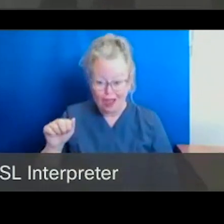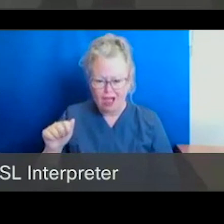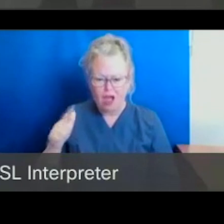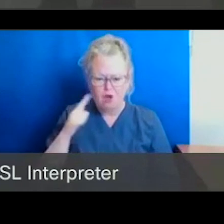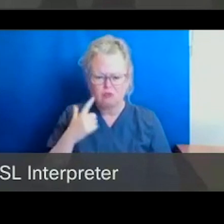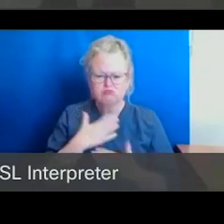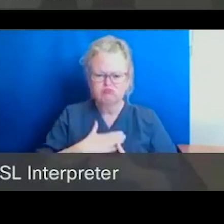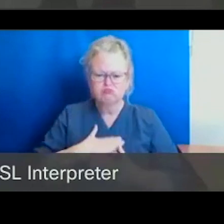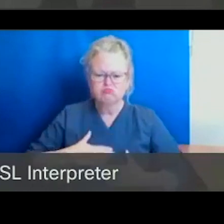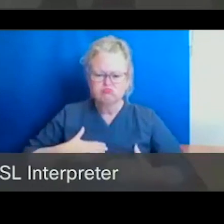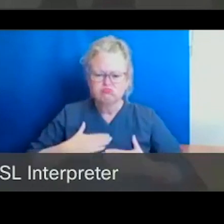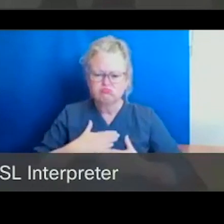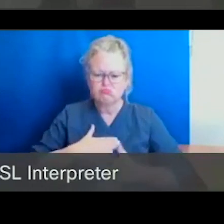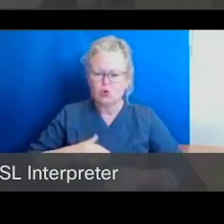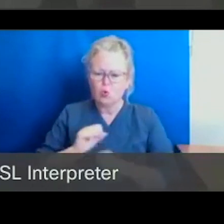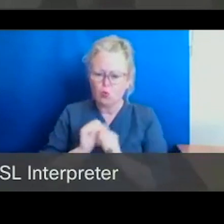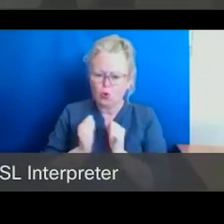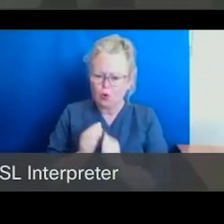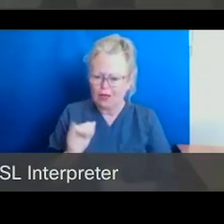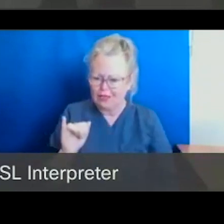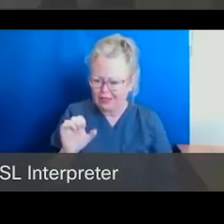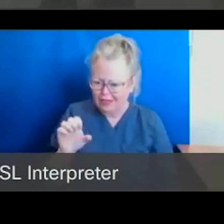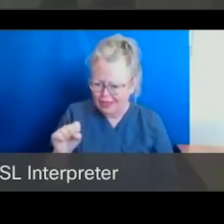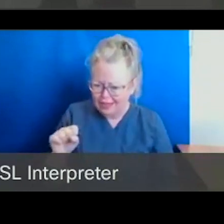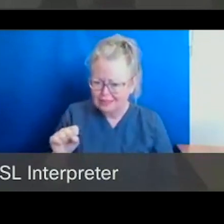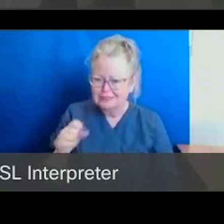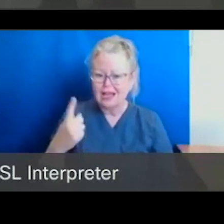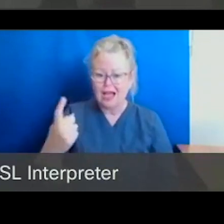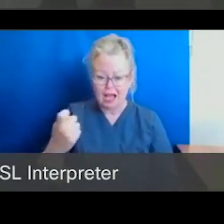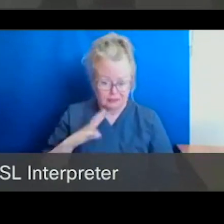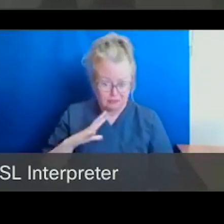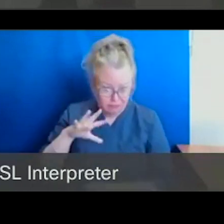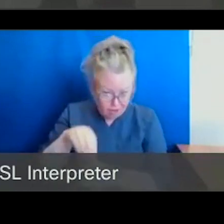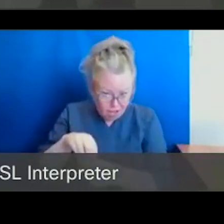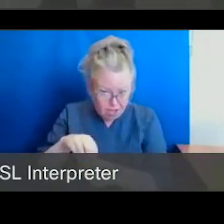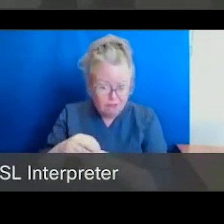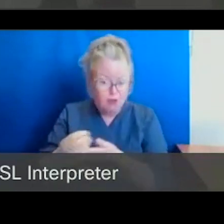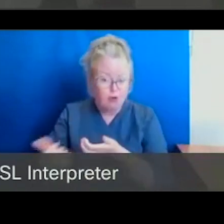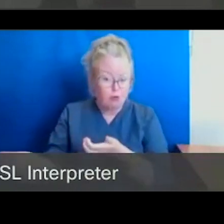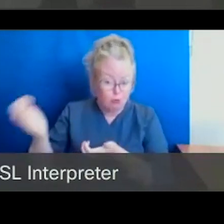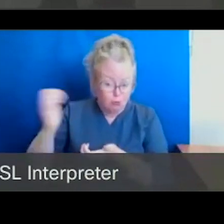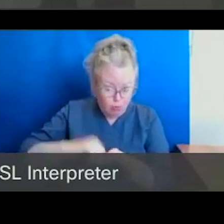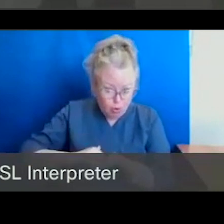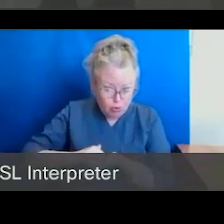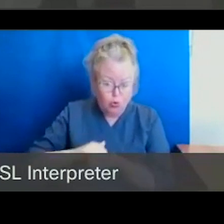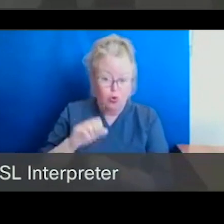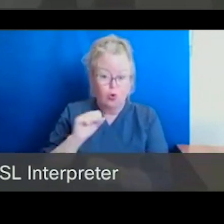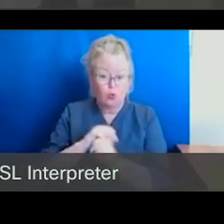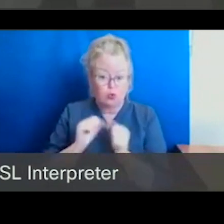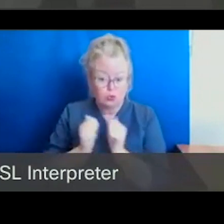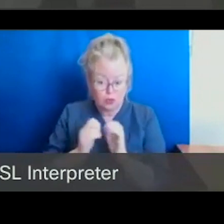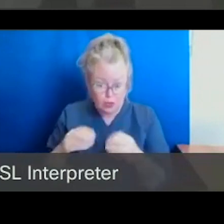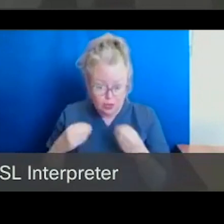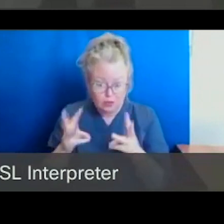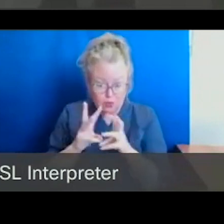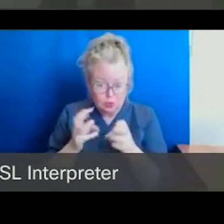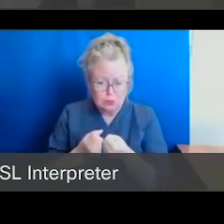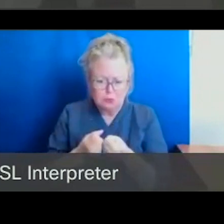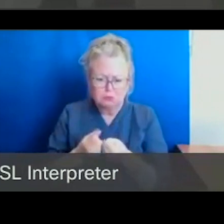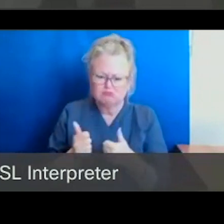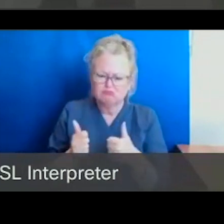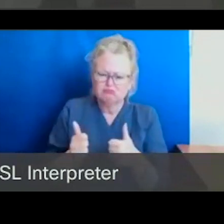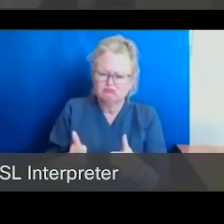with IES, to be asked to partner with them on this webinar, in particular because in our